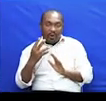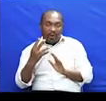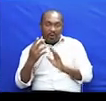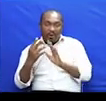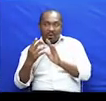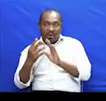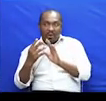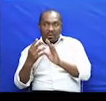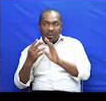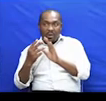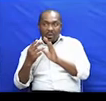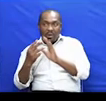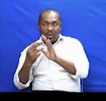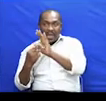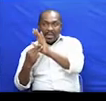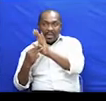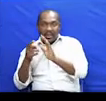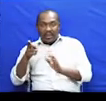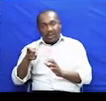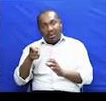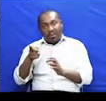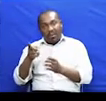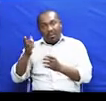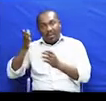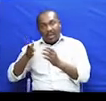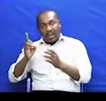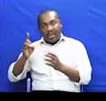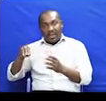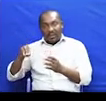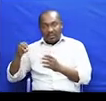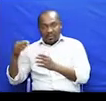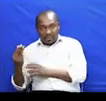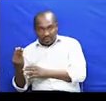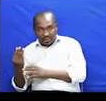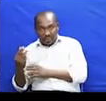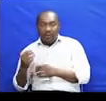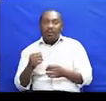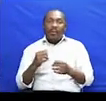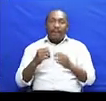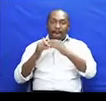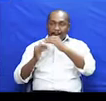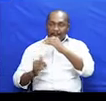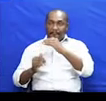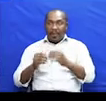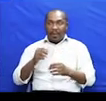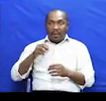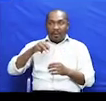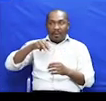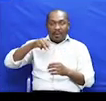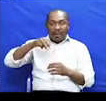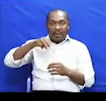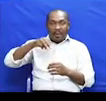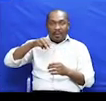80.480 gram per cubic decimeter. Molarity was 0.08 moles